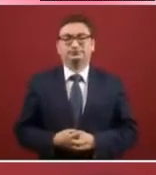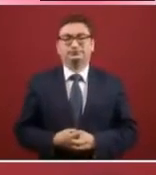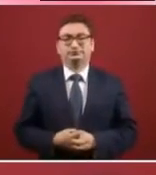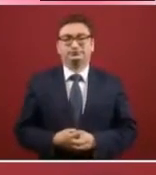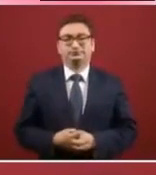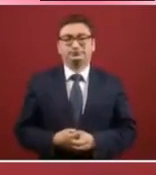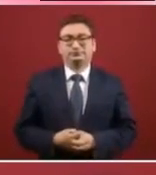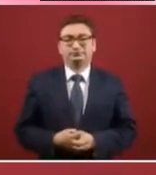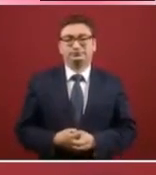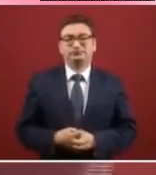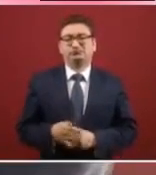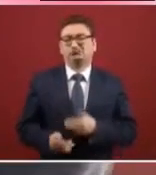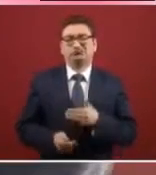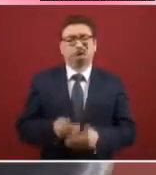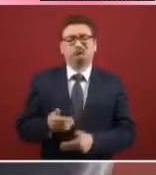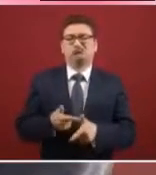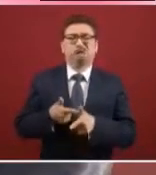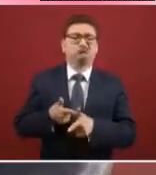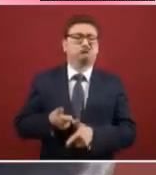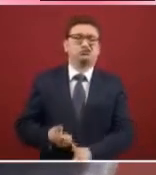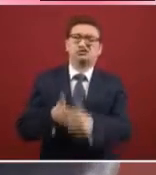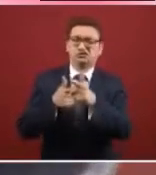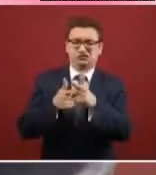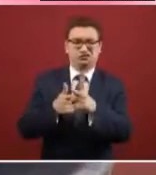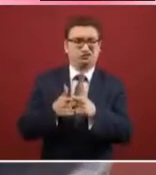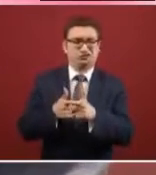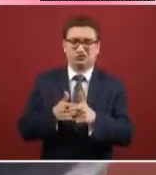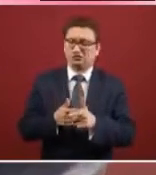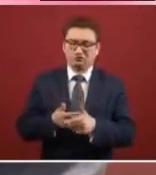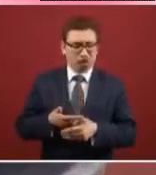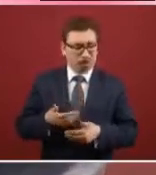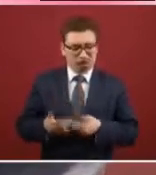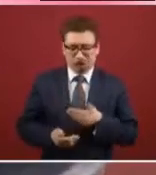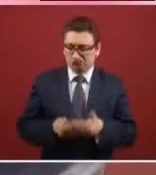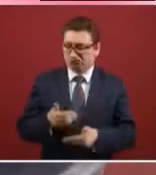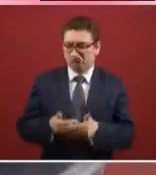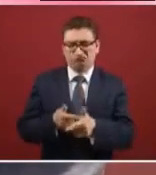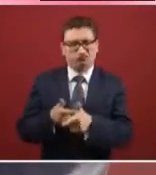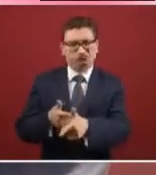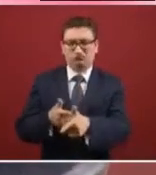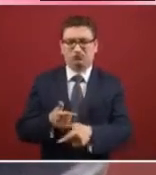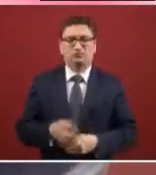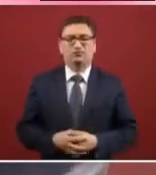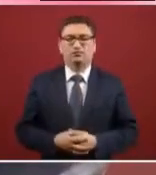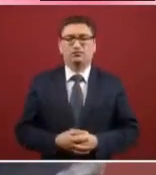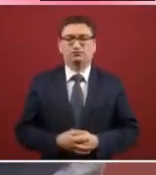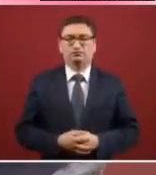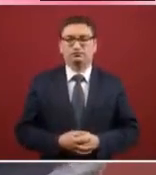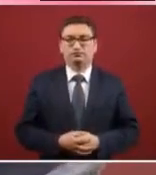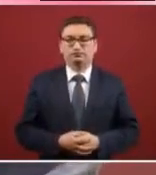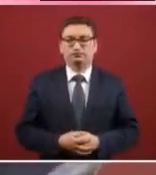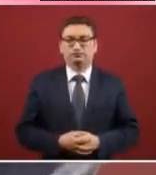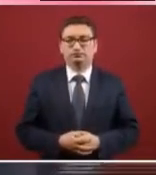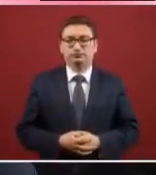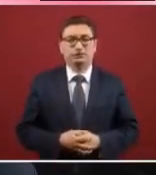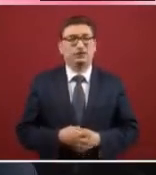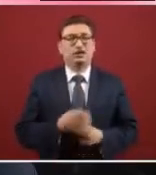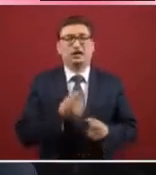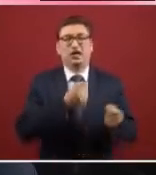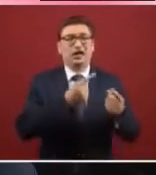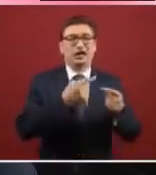de todas maneras va, will continue va to walk or move forward. Lluvia de amparos.